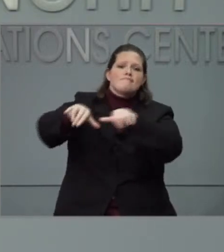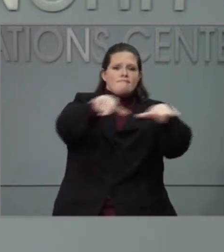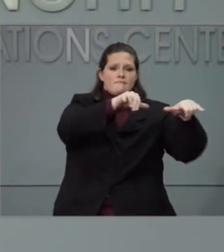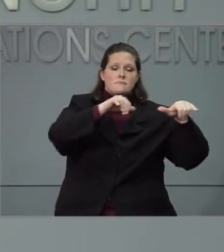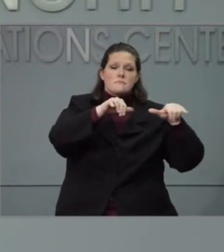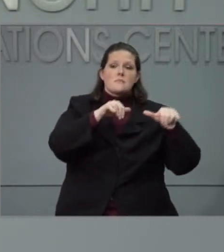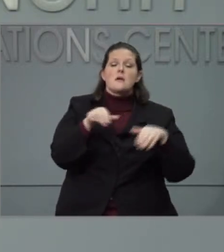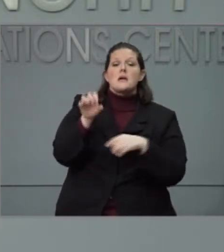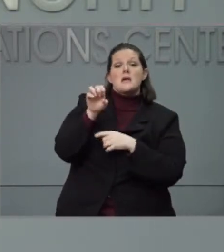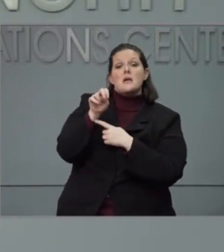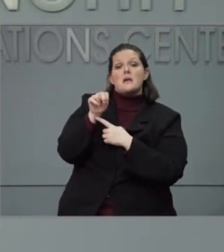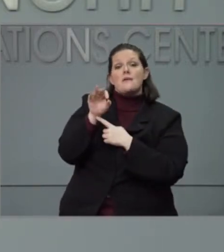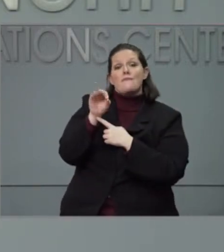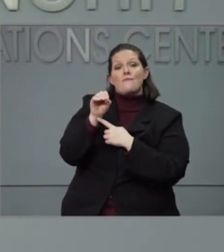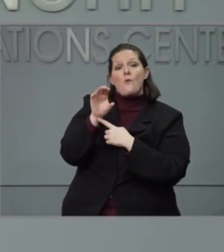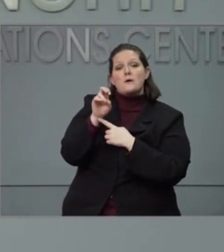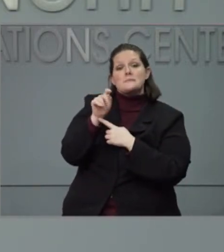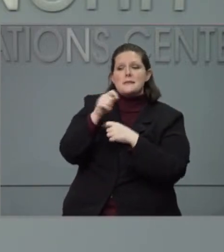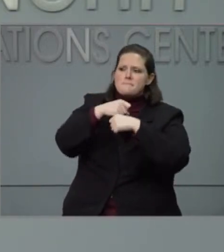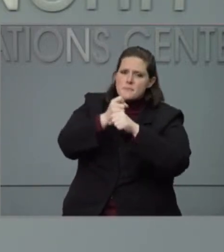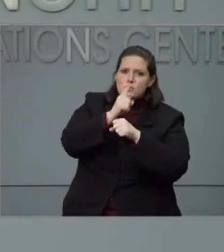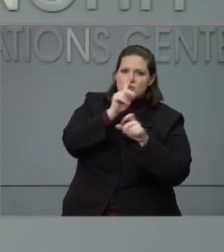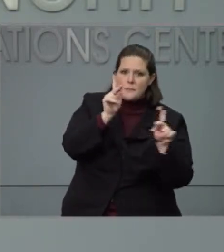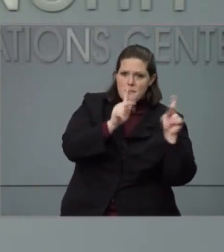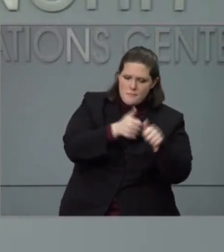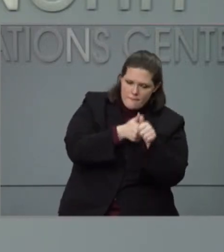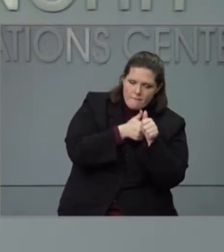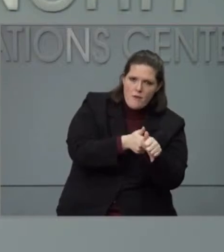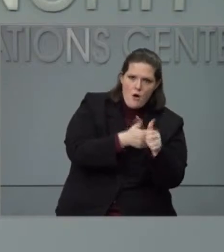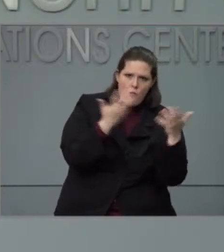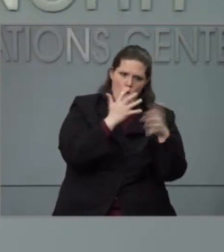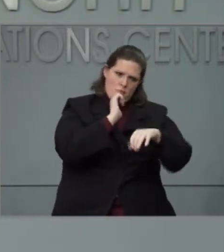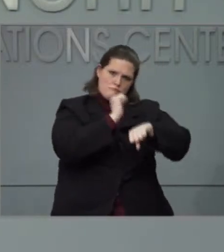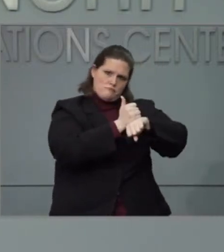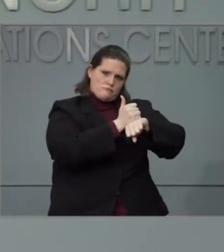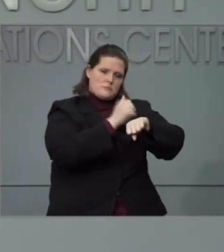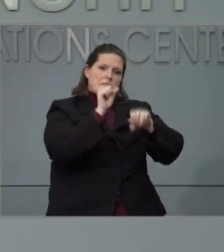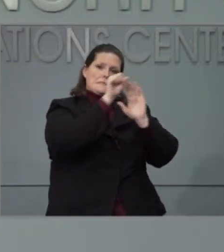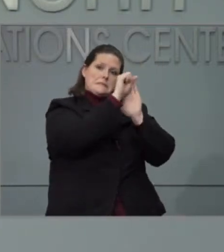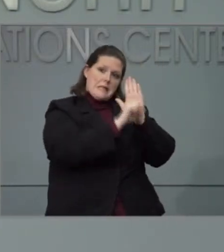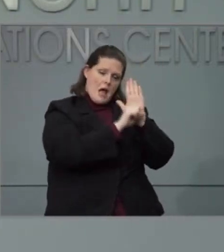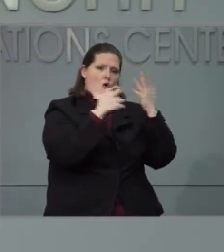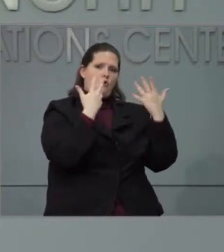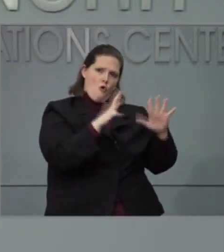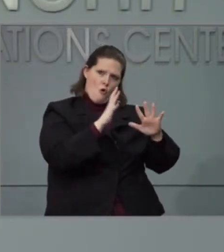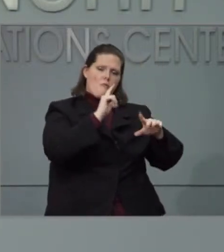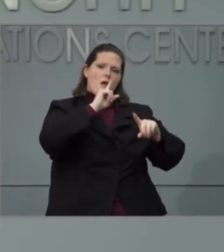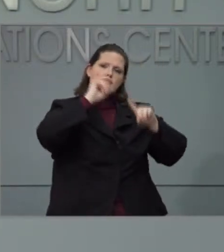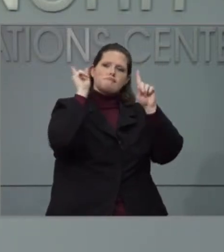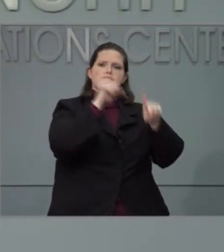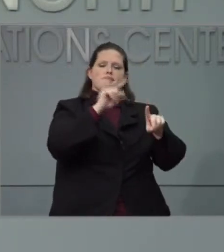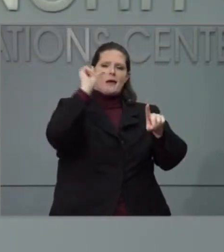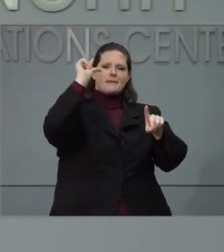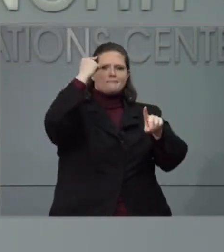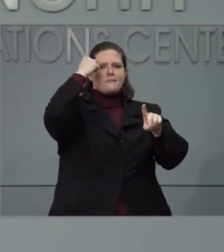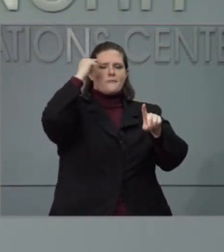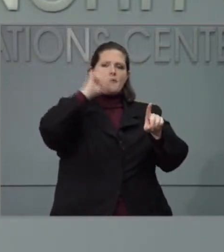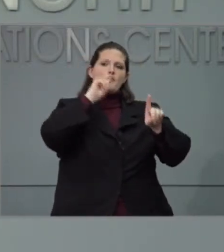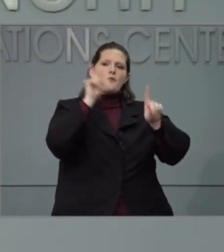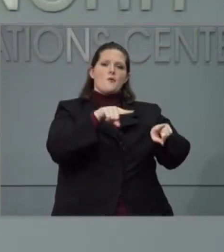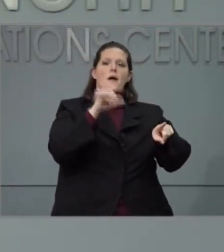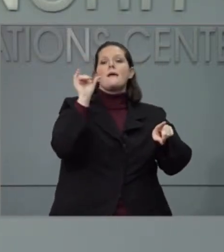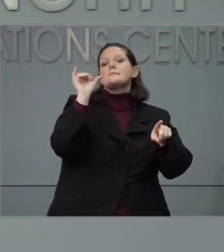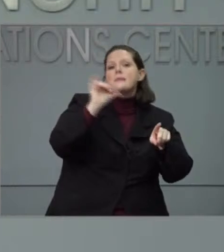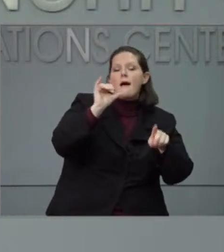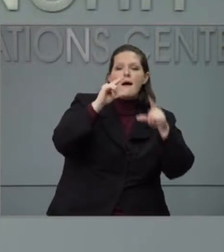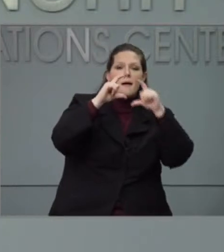enforcing the requirements that we already have in place that are in executive orders, like mask requirements